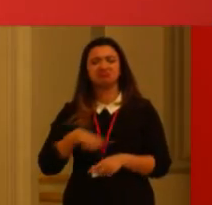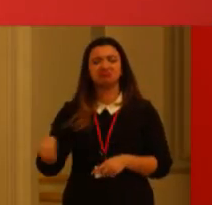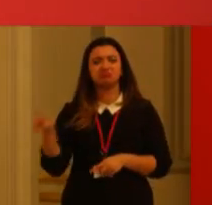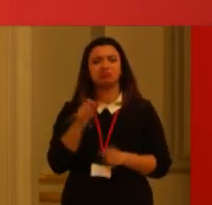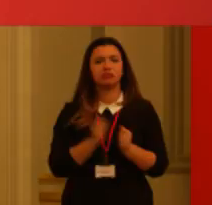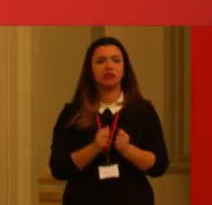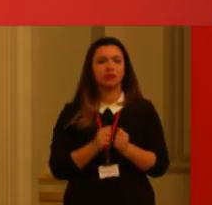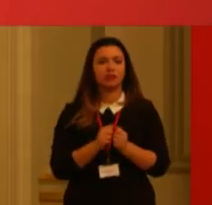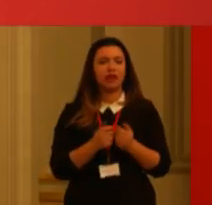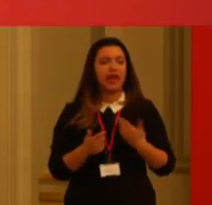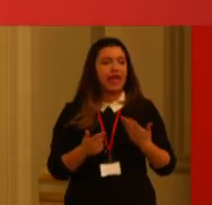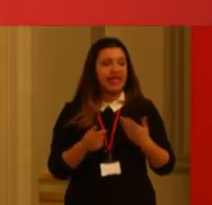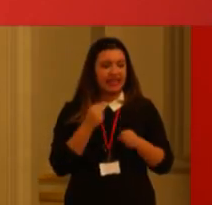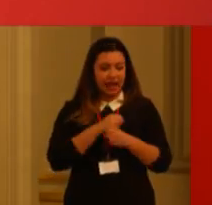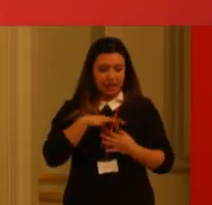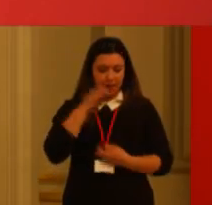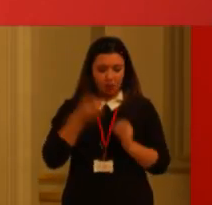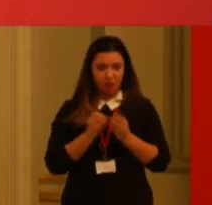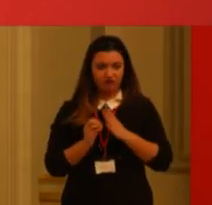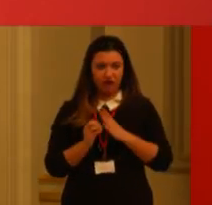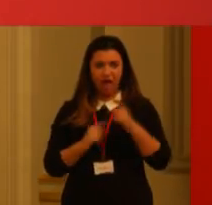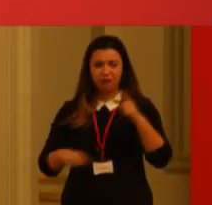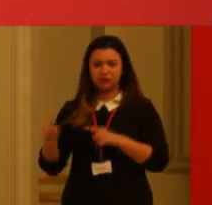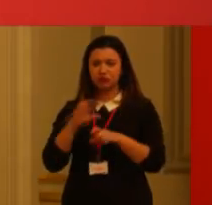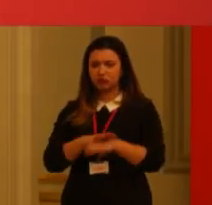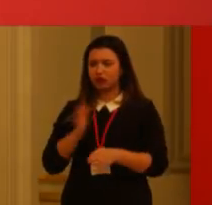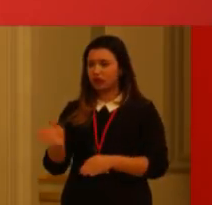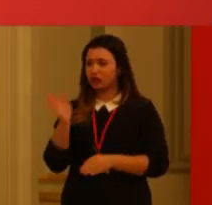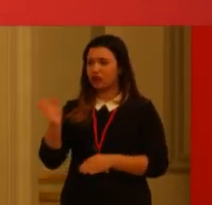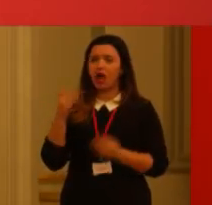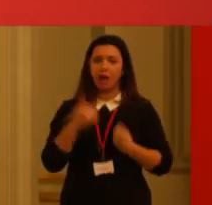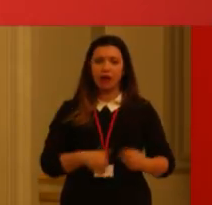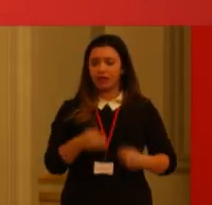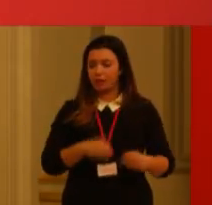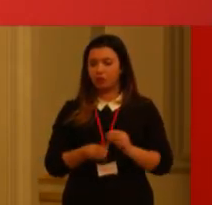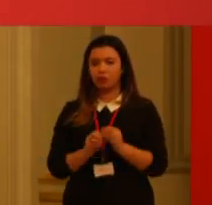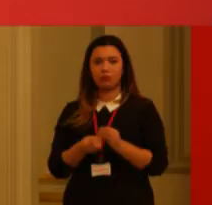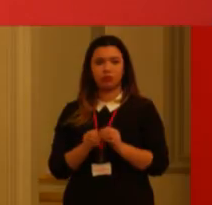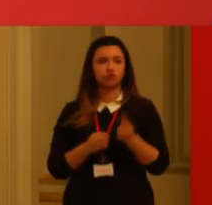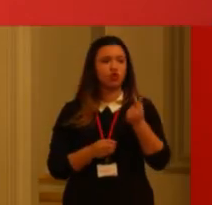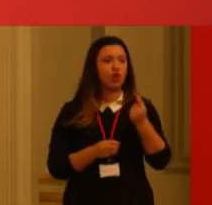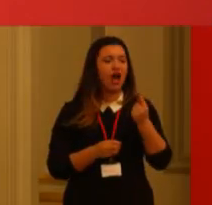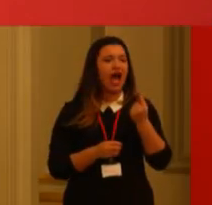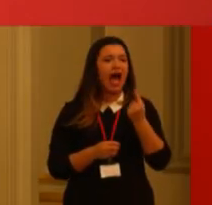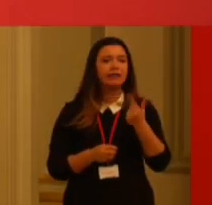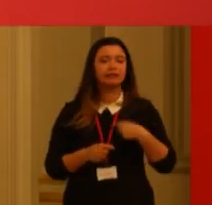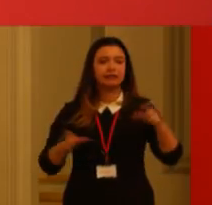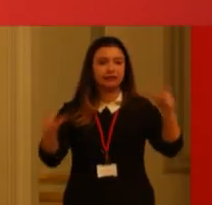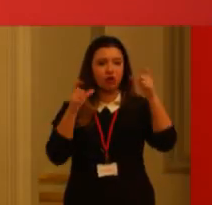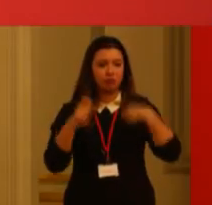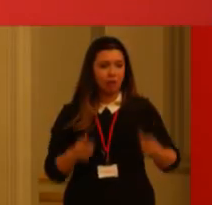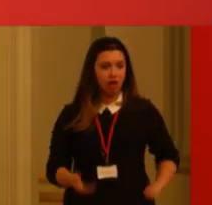to see psychologists, psychiatrists, genetic specialists. You go through